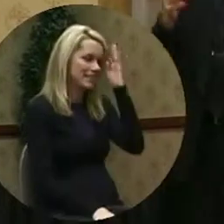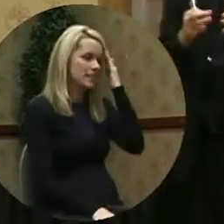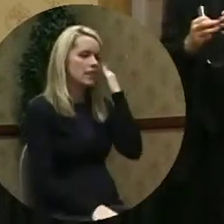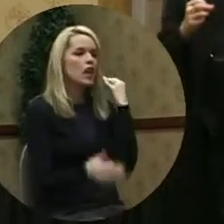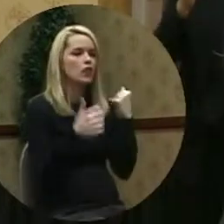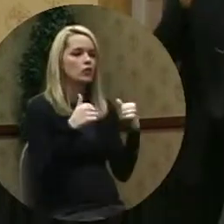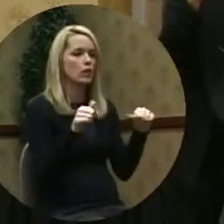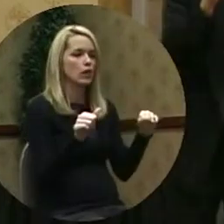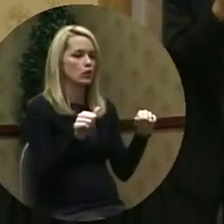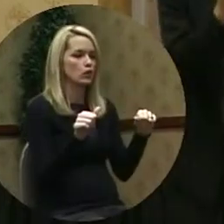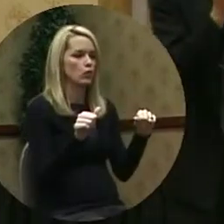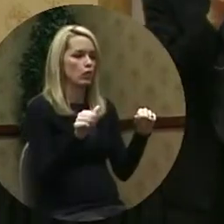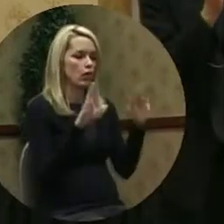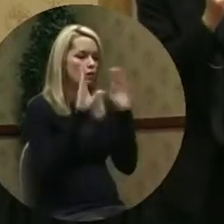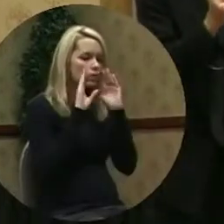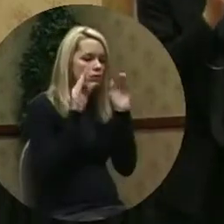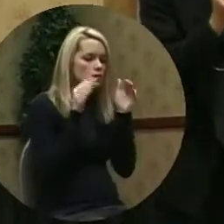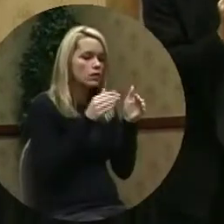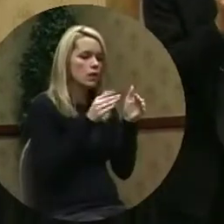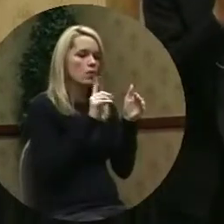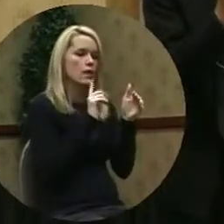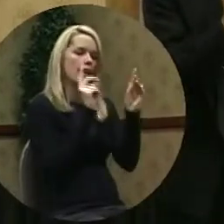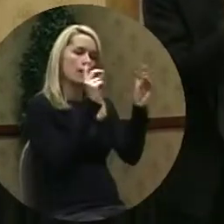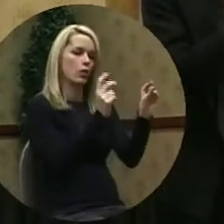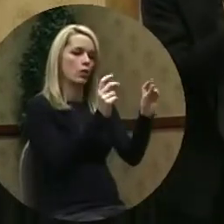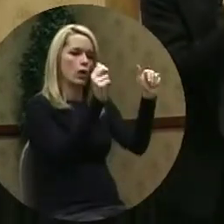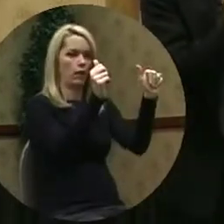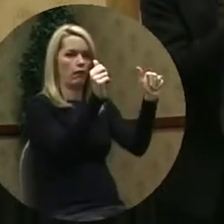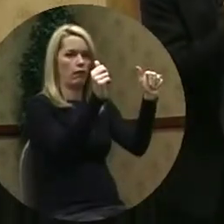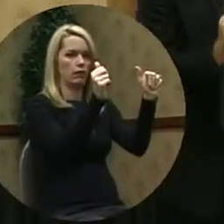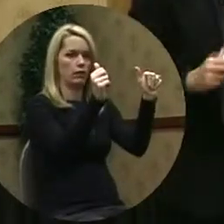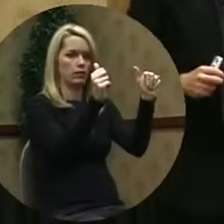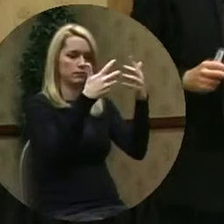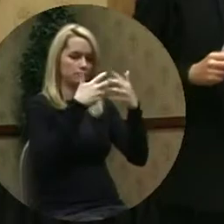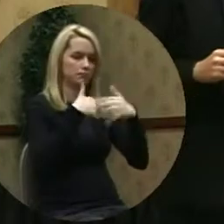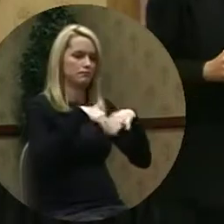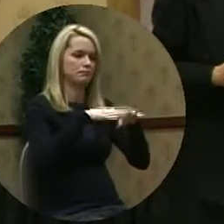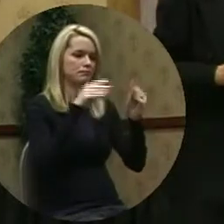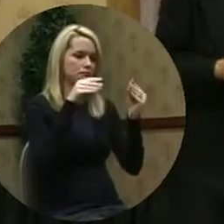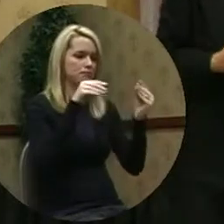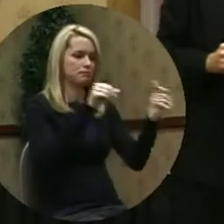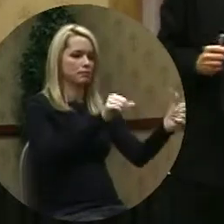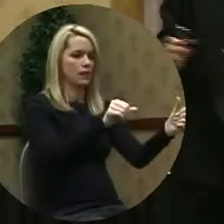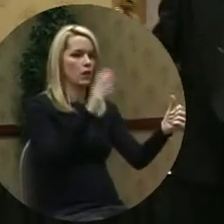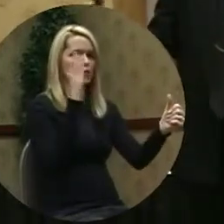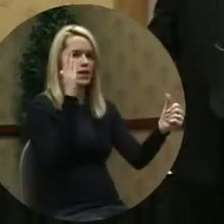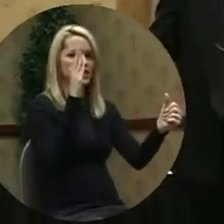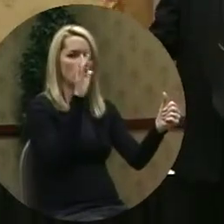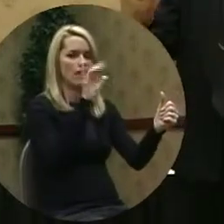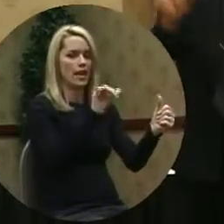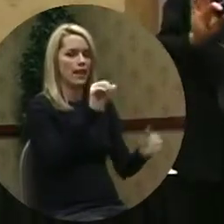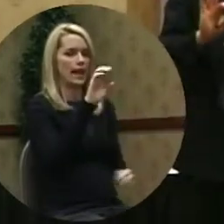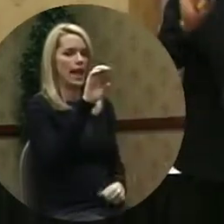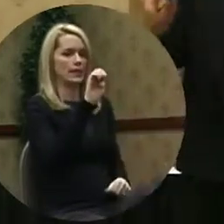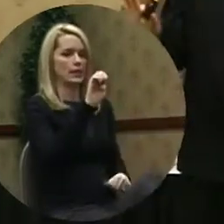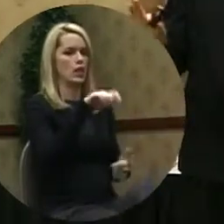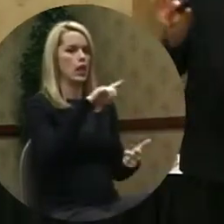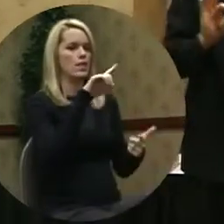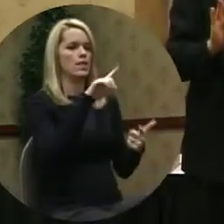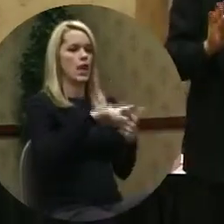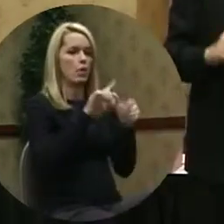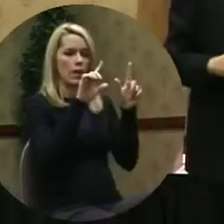narrow this down to a very quick, succinct kind of presentation of the case where we can follow